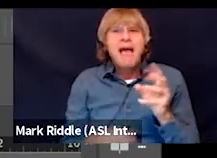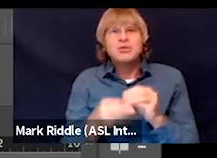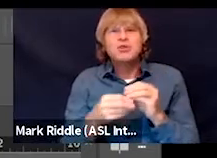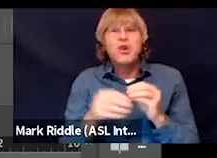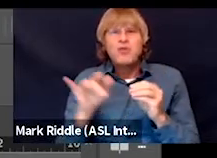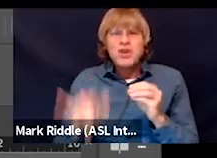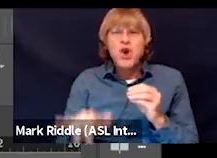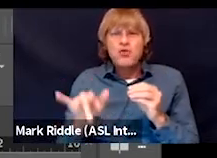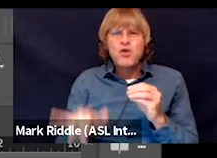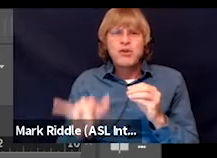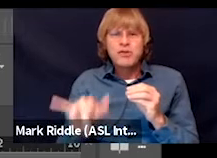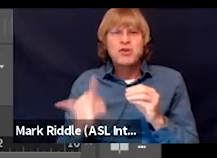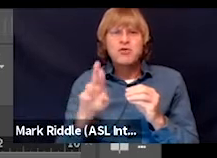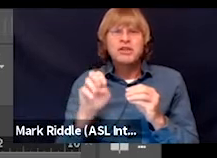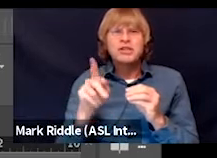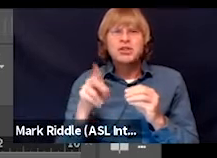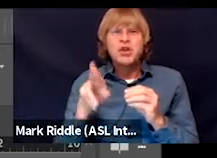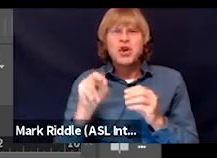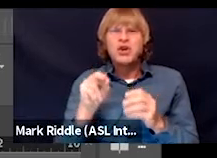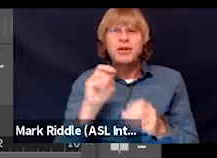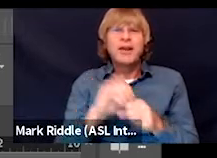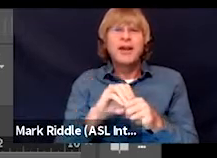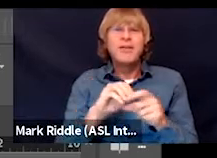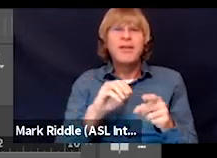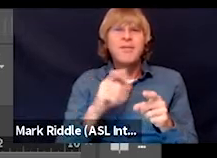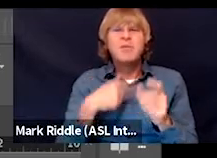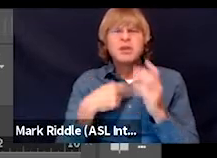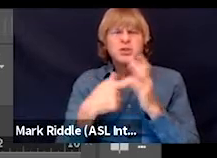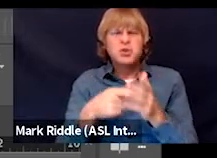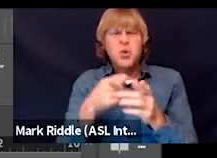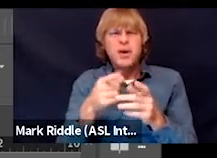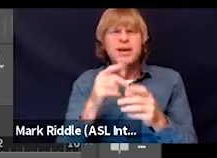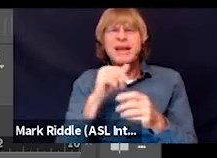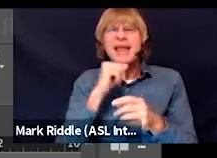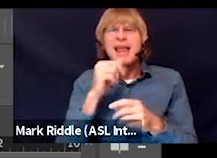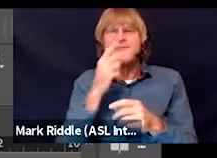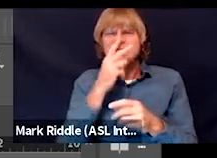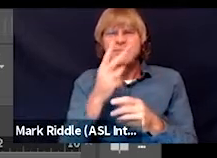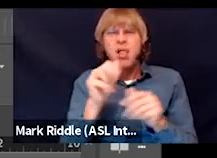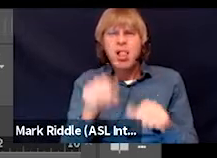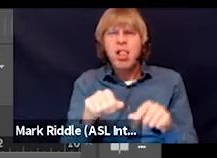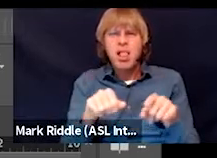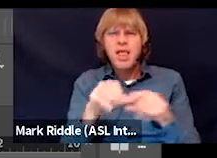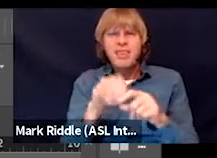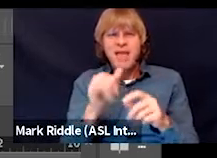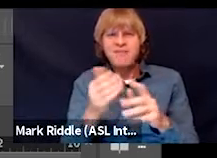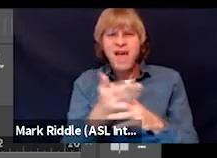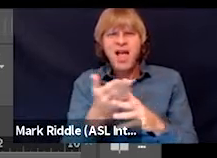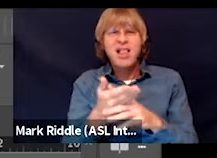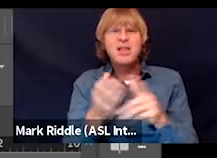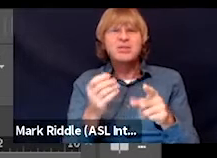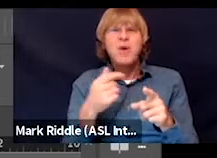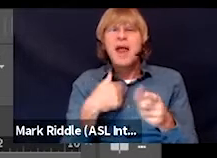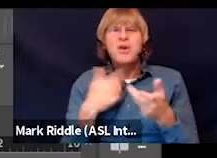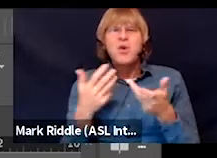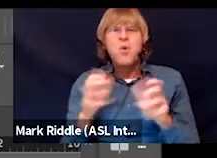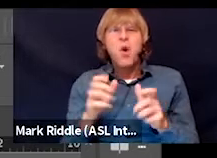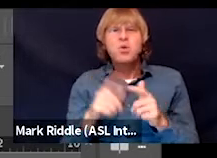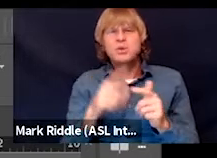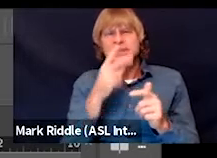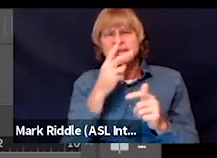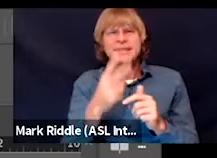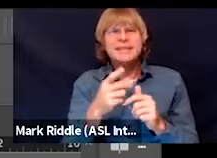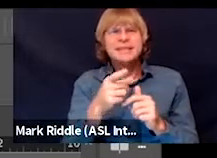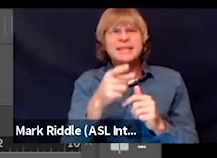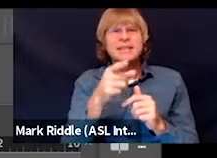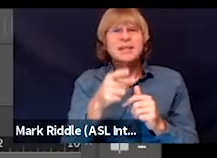returns in my, I'm showing invisibles in my files. So I don't want to see